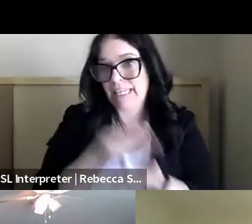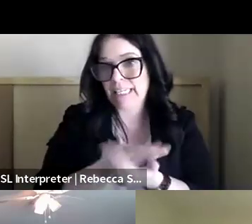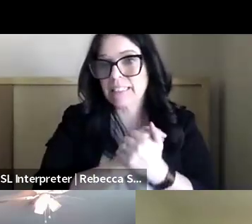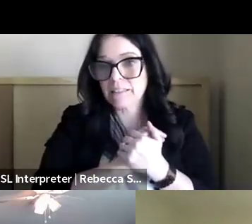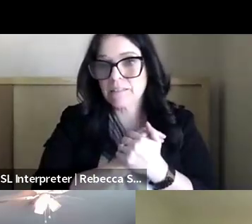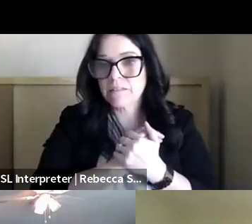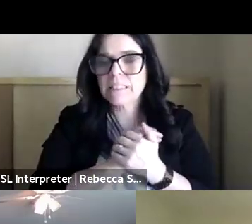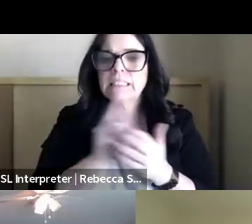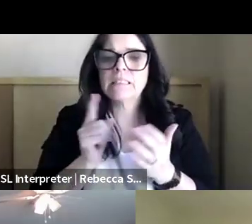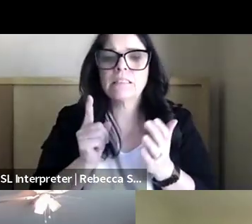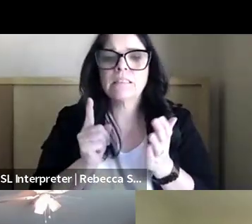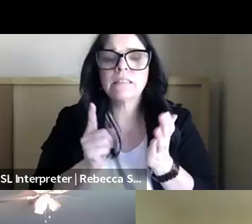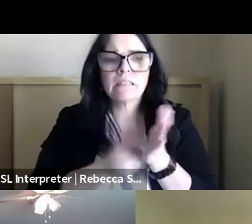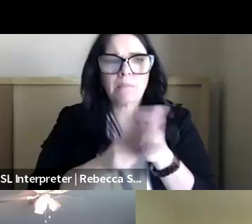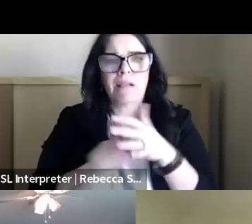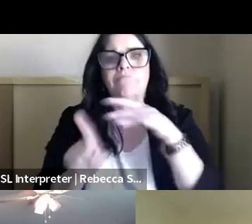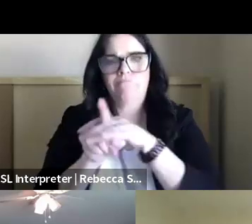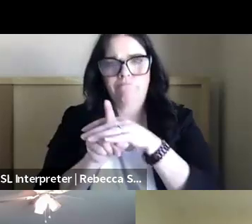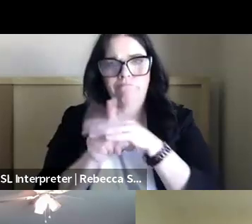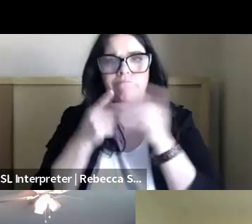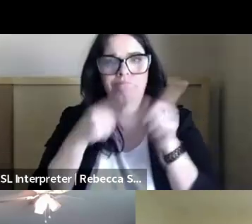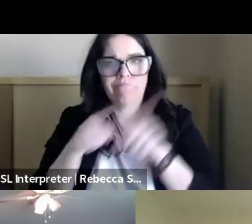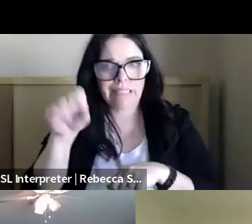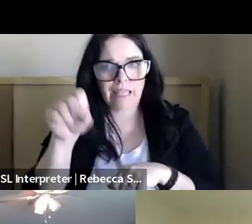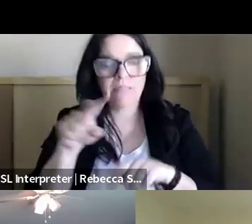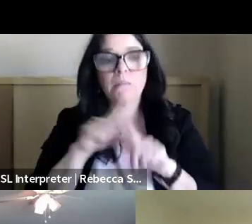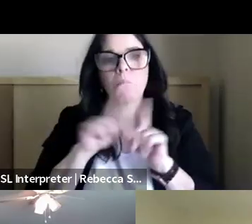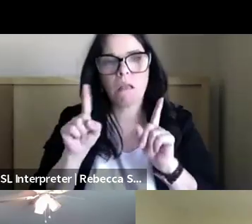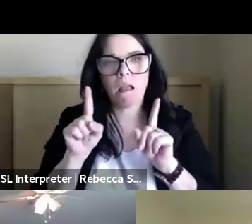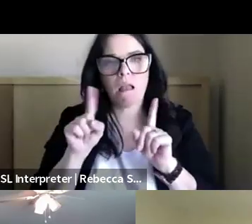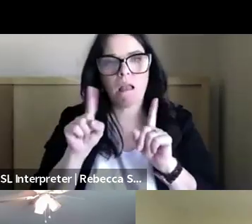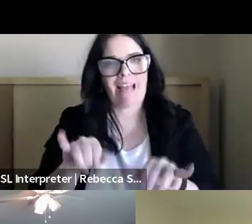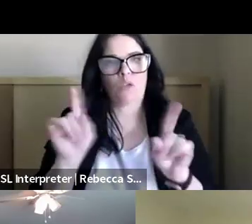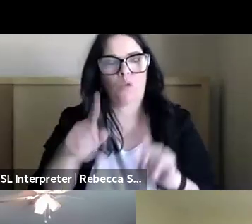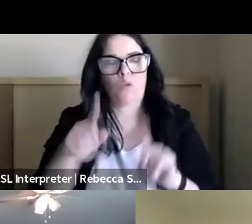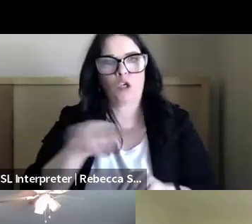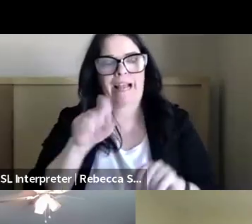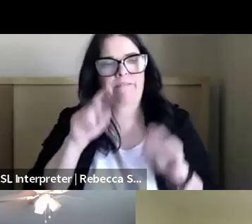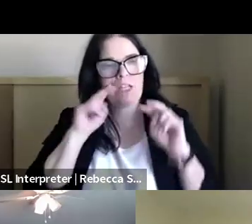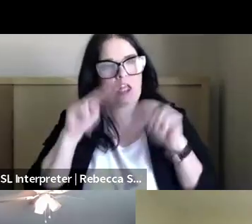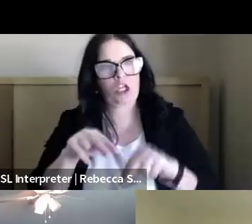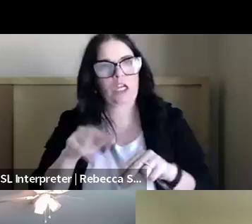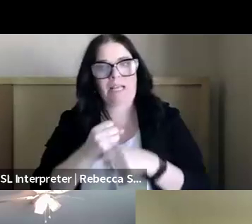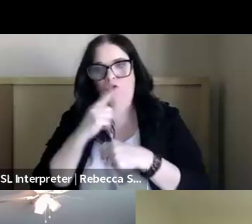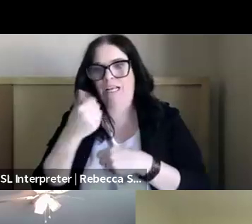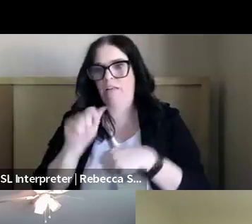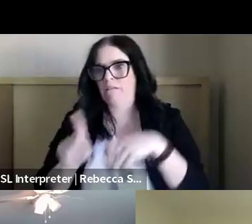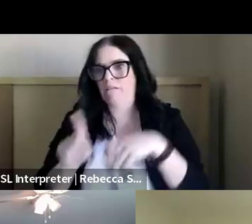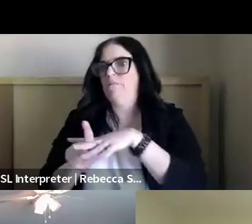There's sometimes things that do come up, but this is where you should be addressing any of those